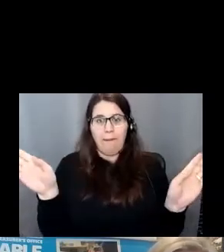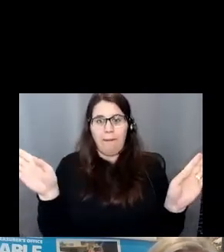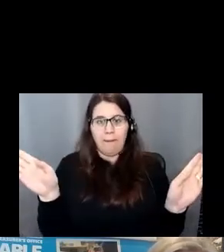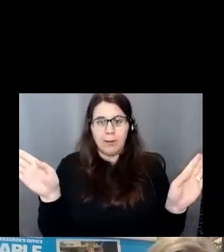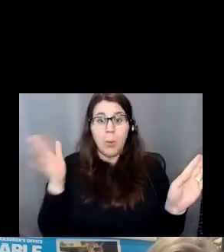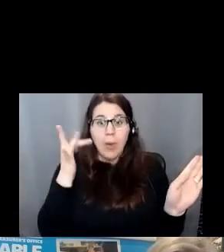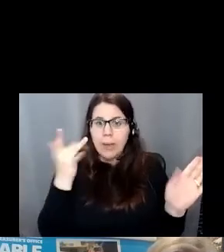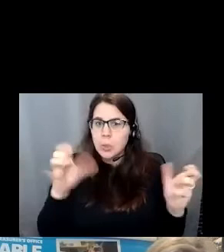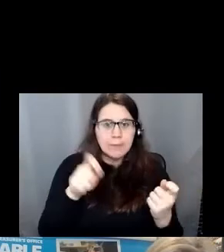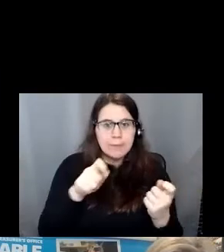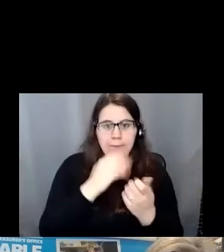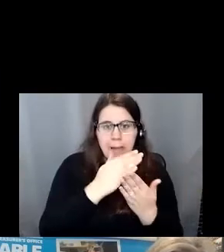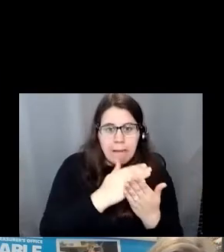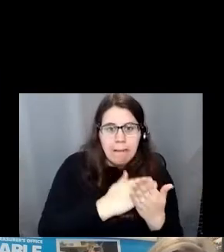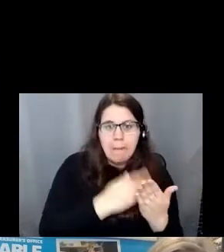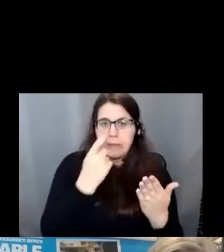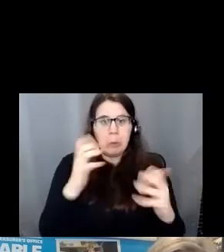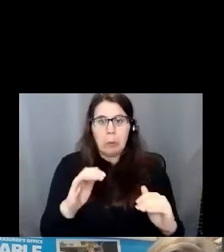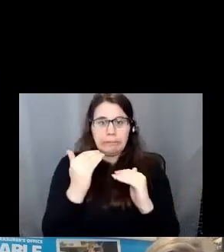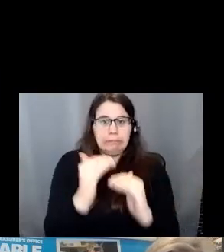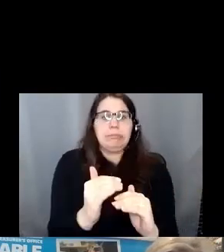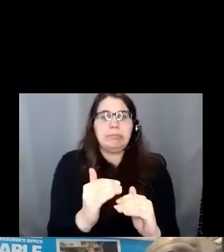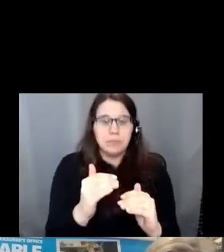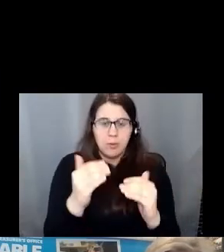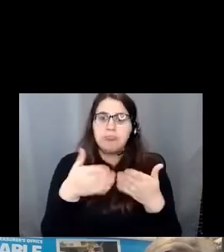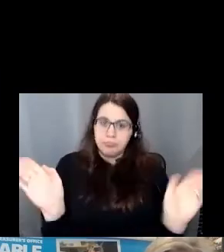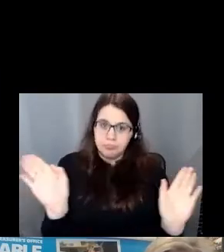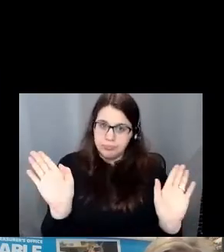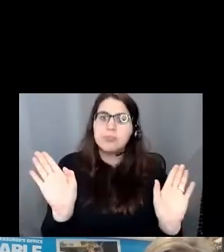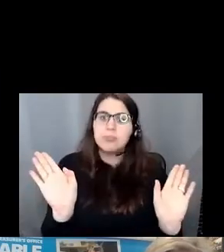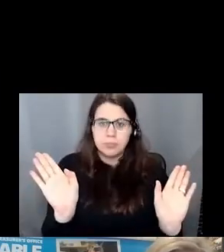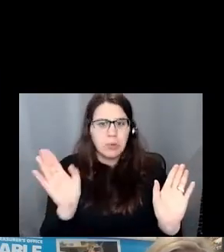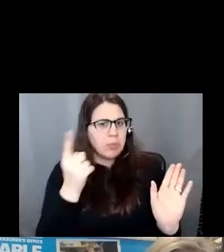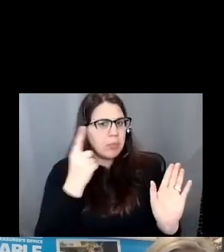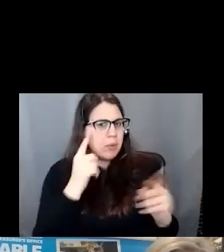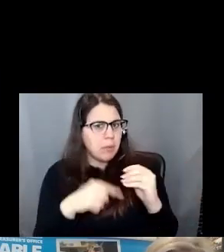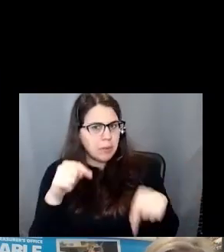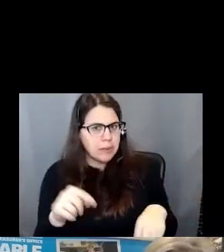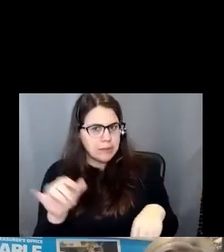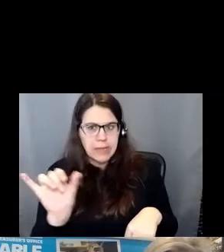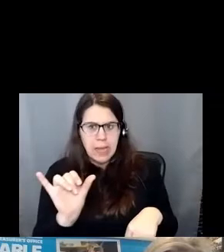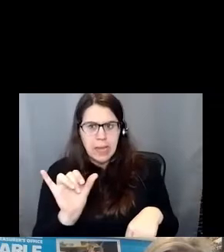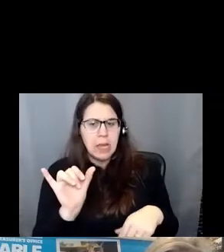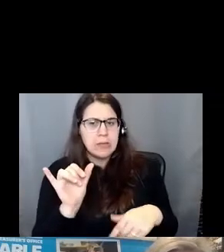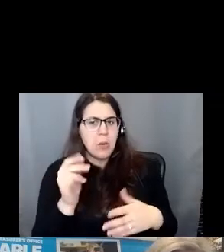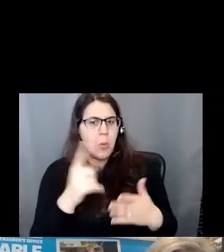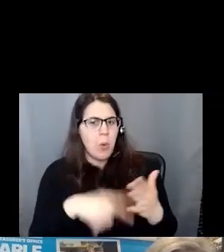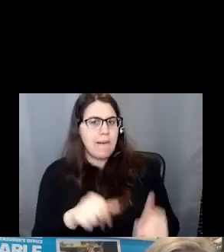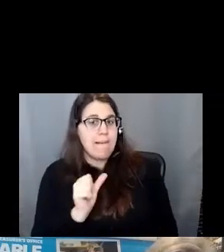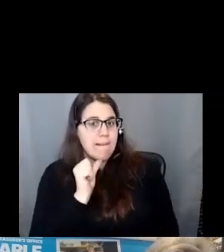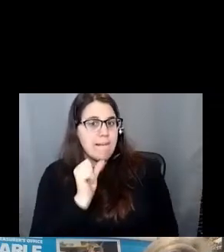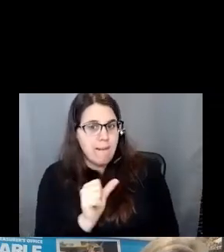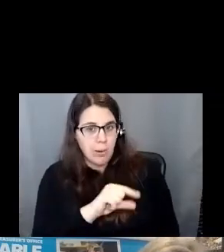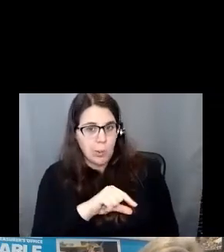did not want it to be restrictive. So I always like to suggest to people to think of it in terms of what would not qualify. So gifting